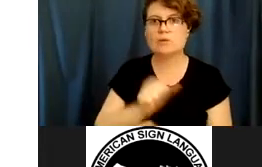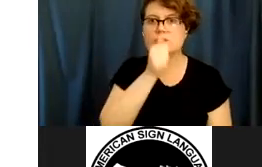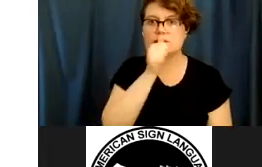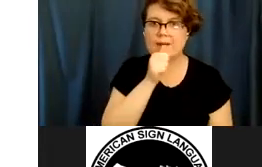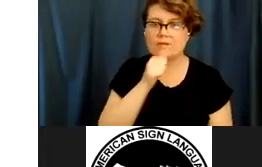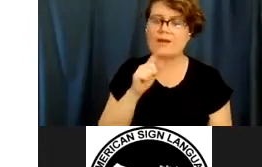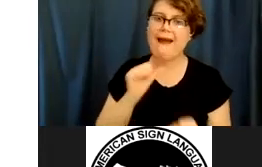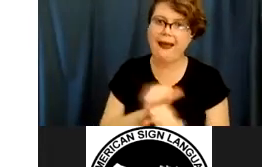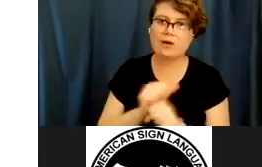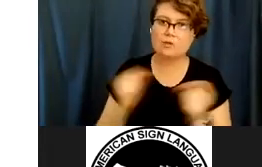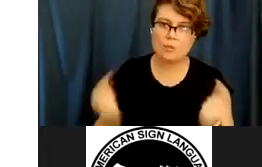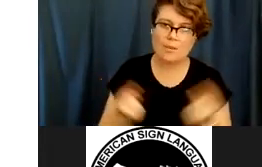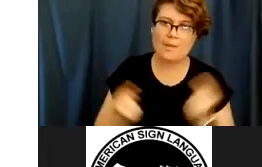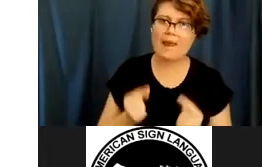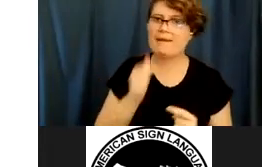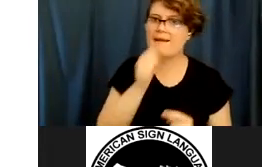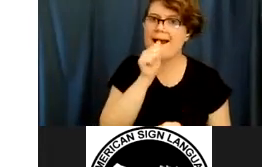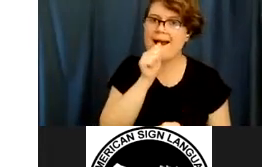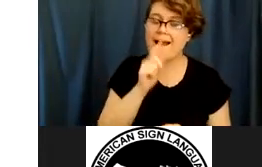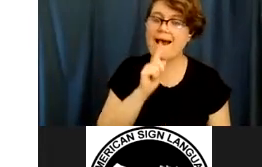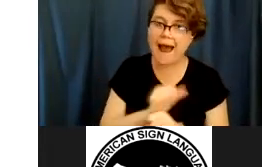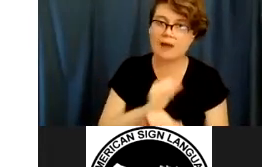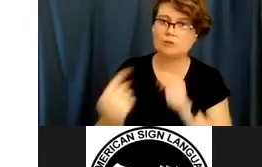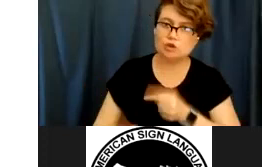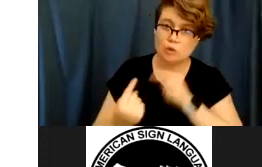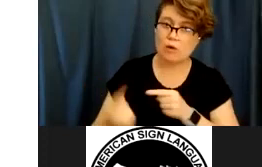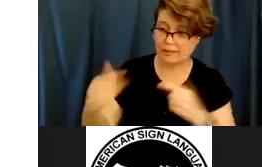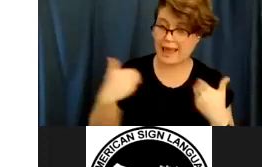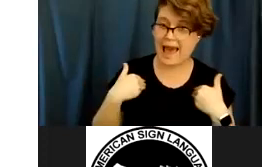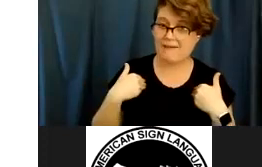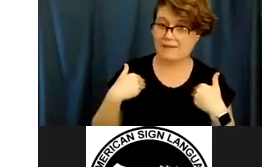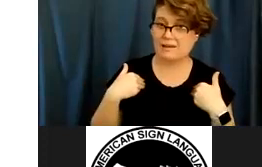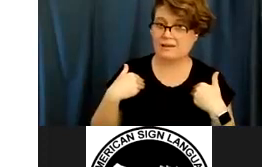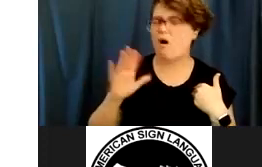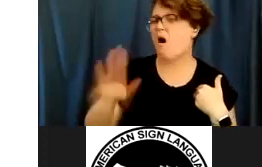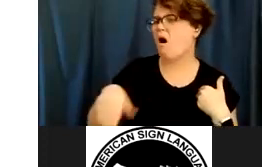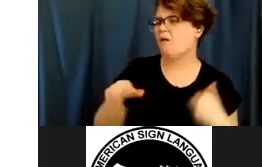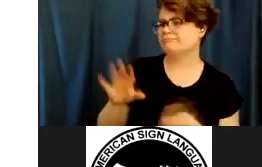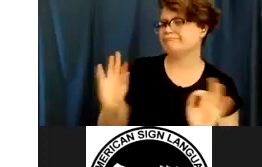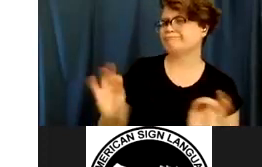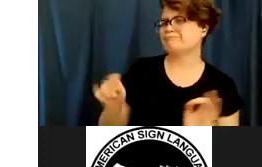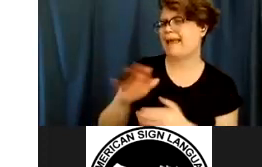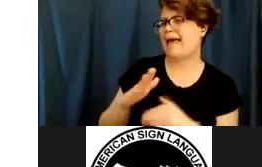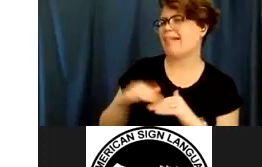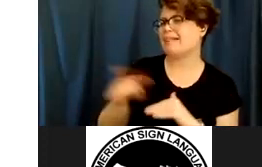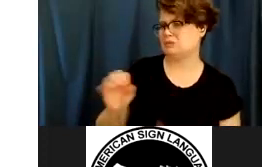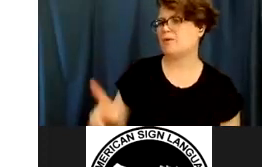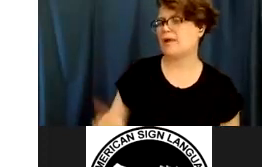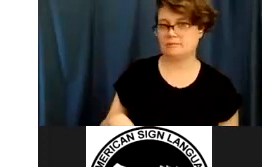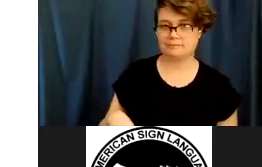or the turmoil that could be happening for the survivor or for the advocate. Should.